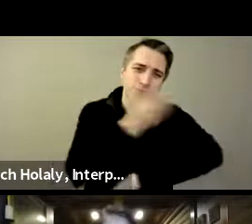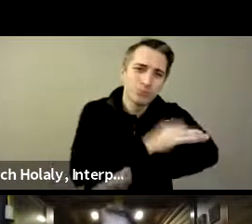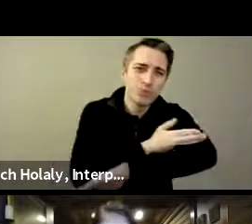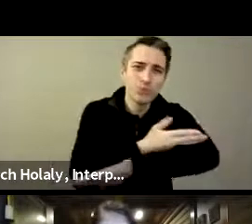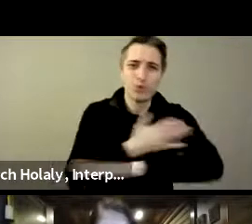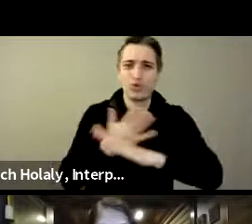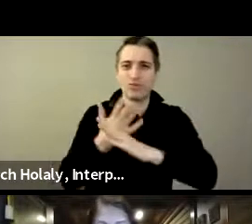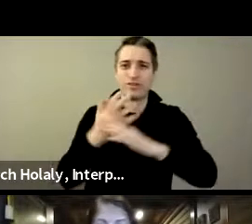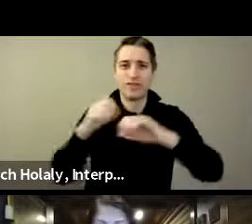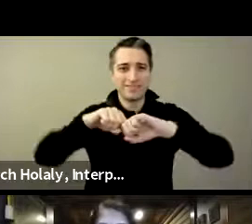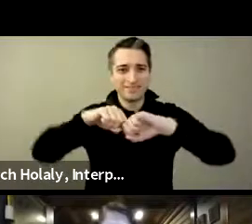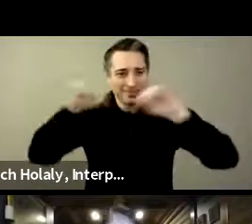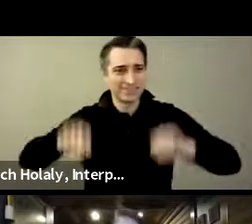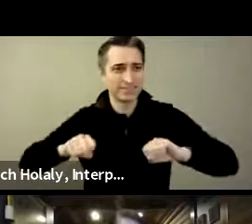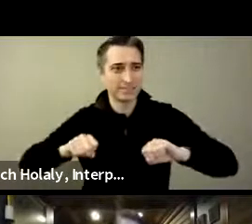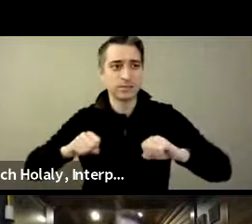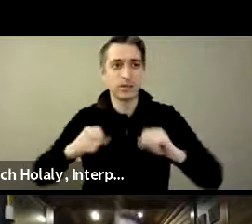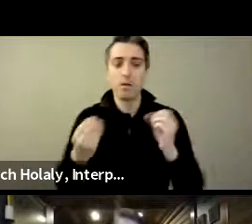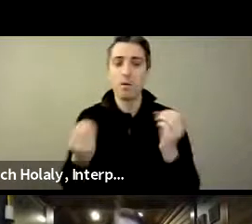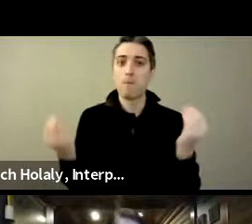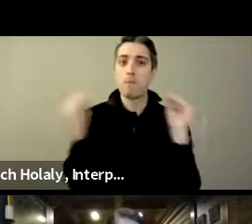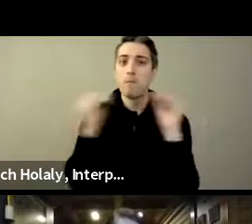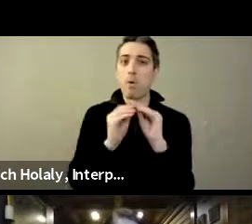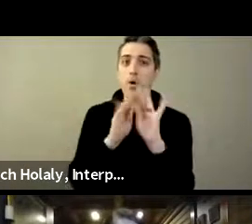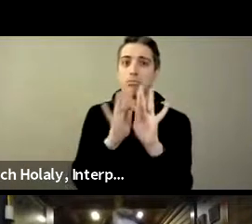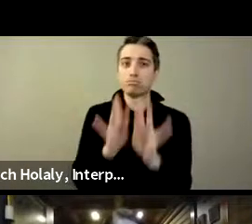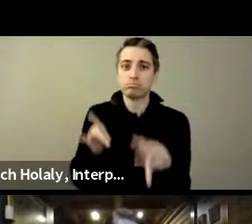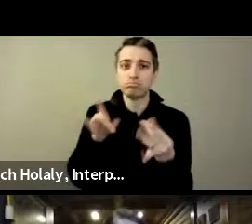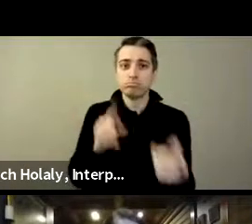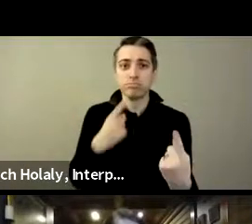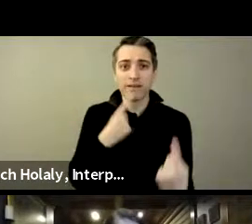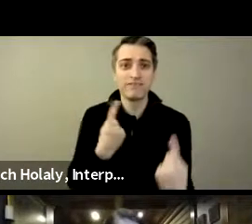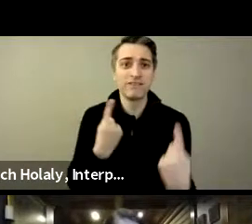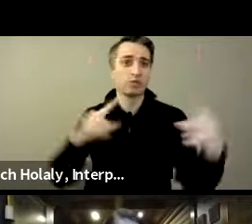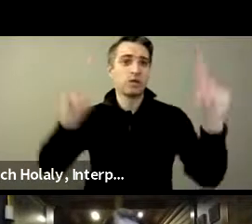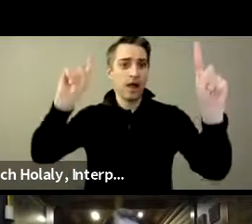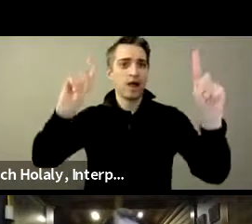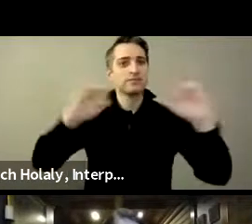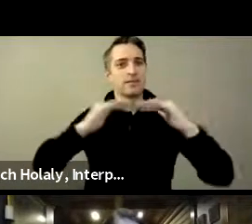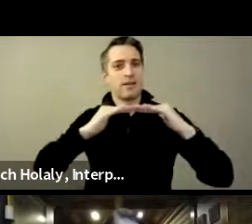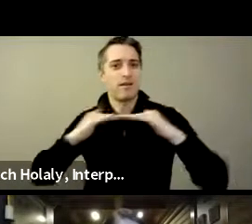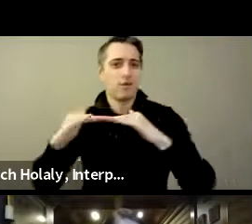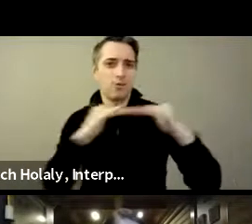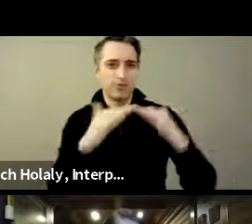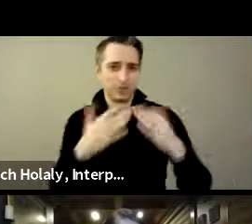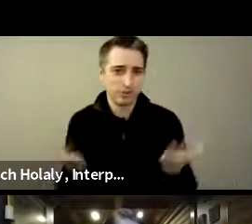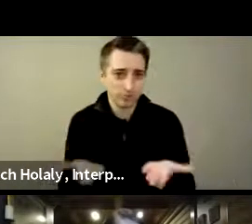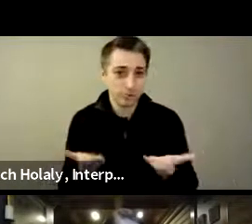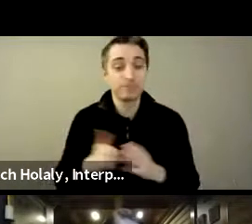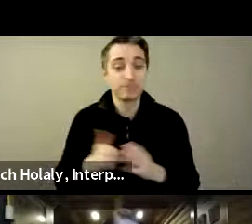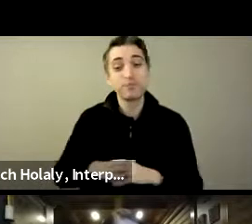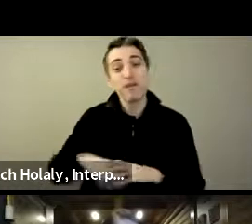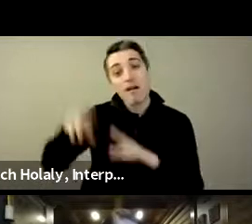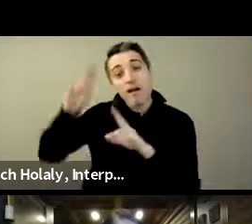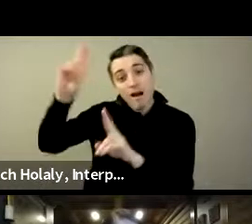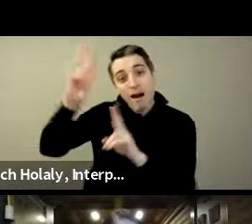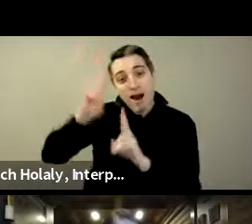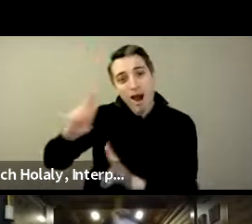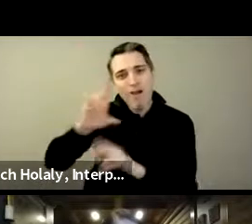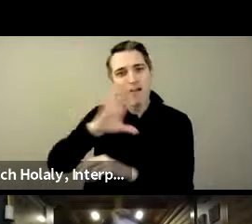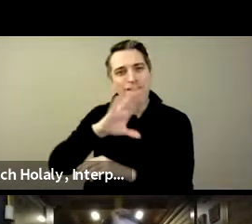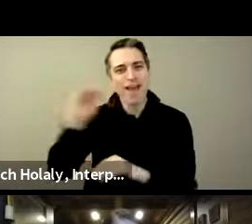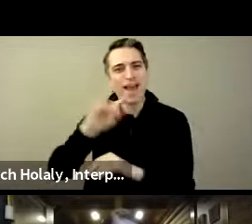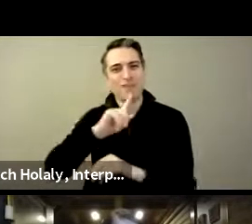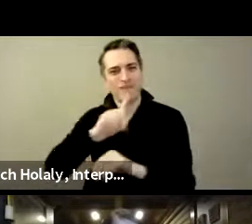infrastructure required to more efficiently operationalize equity and honor and uphold the numerous executive